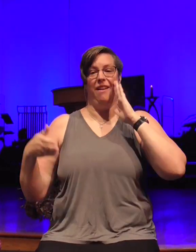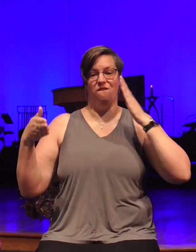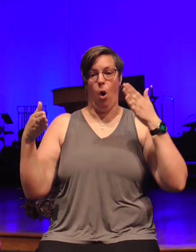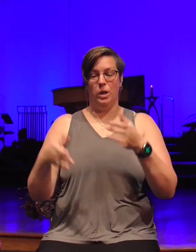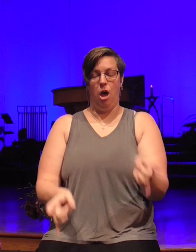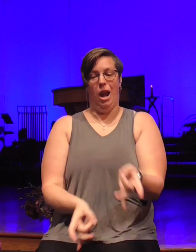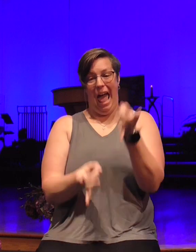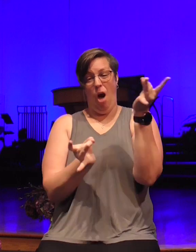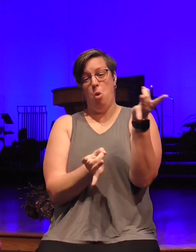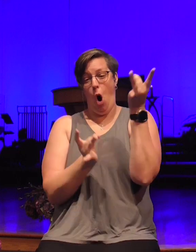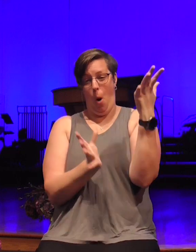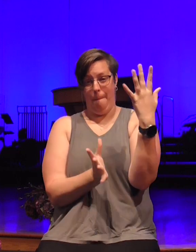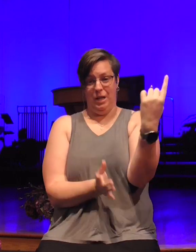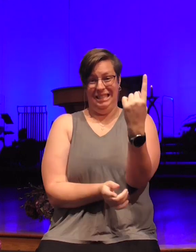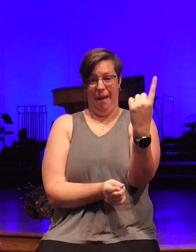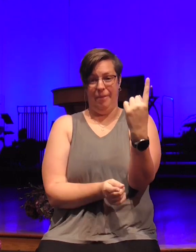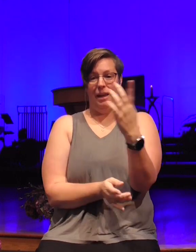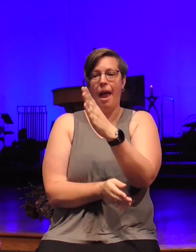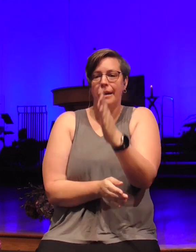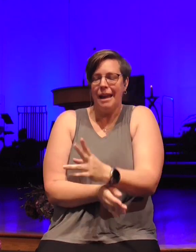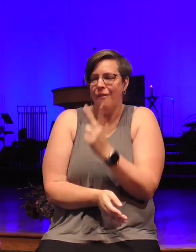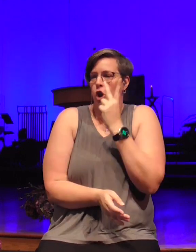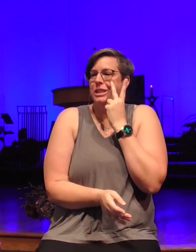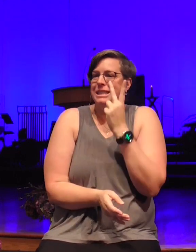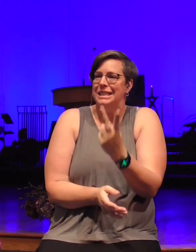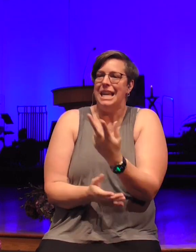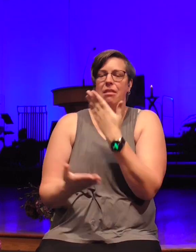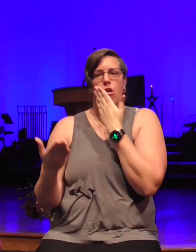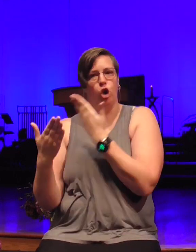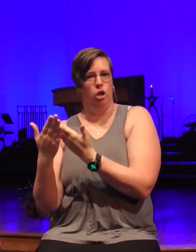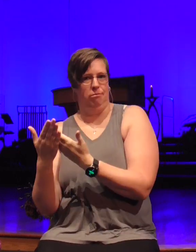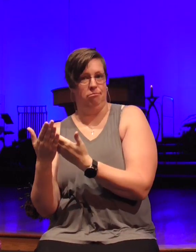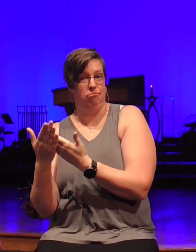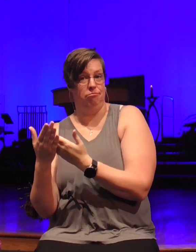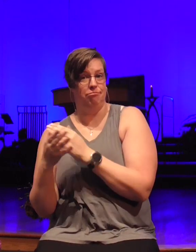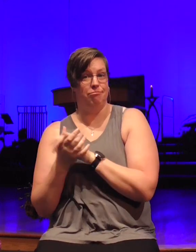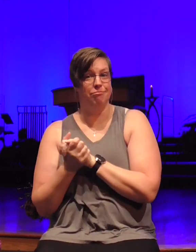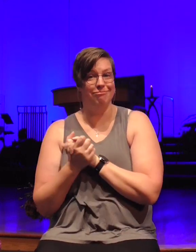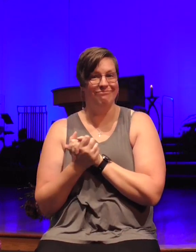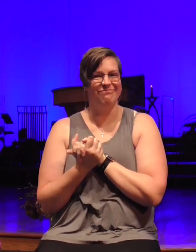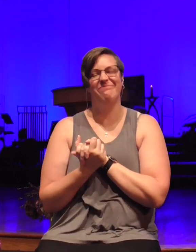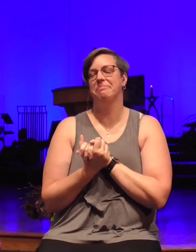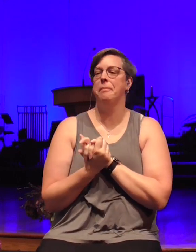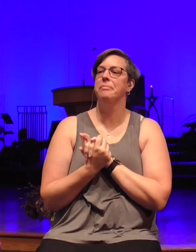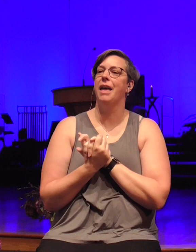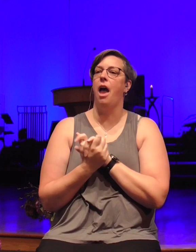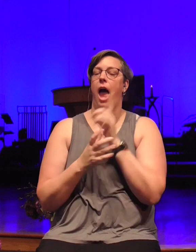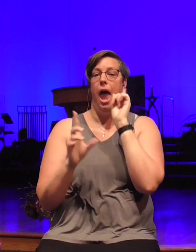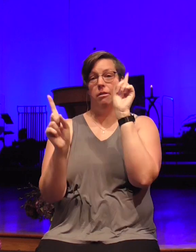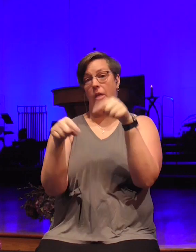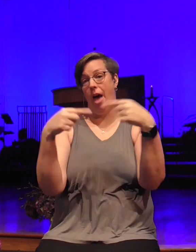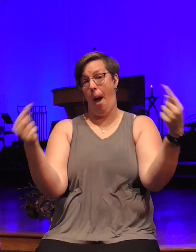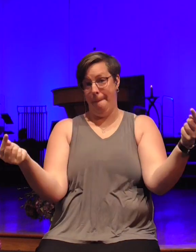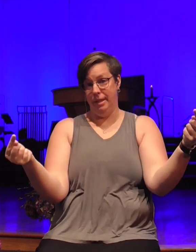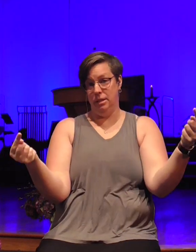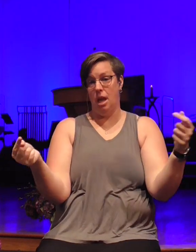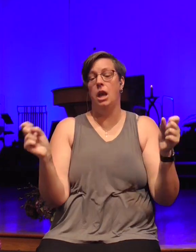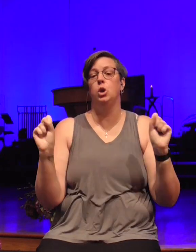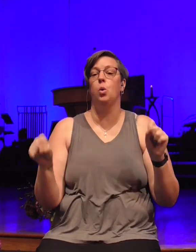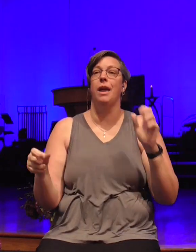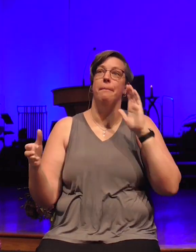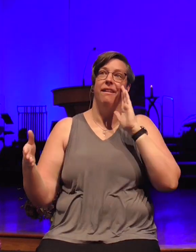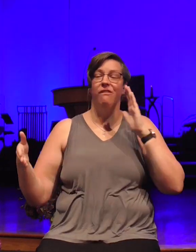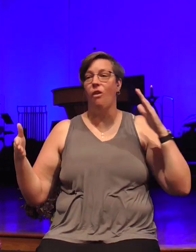is and never see the paradise right in front of us. And conversely, we can be focused